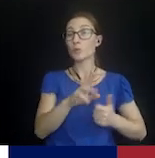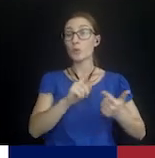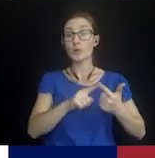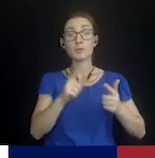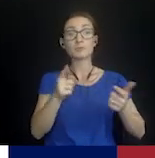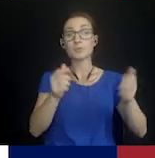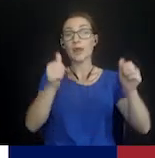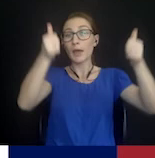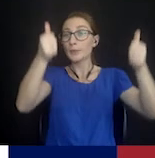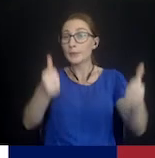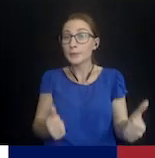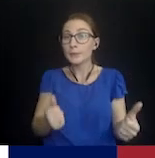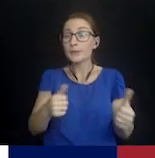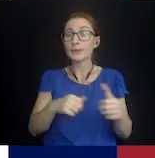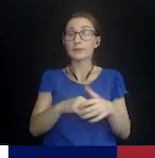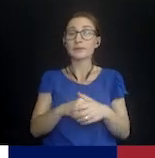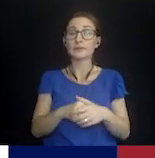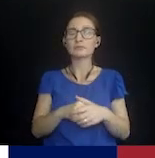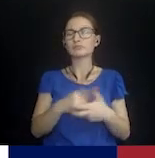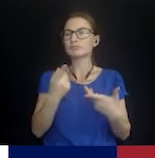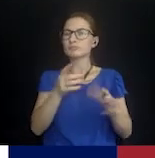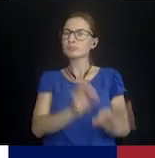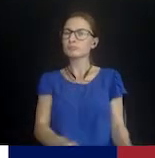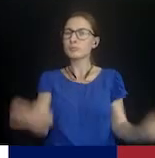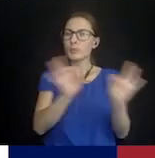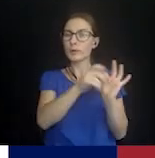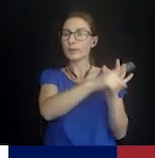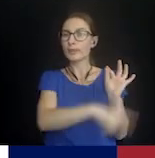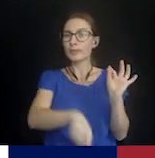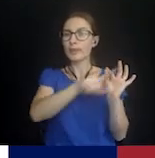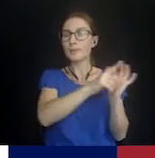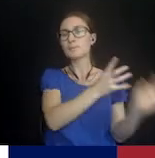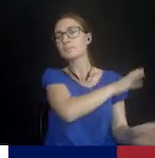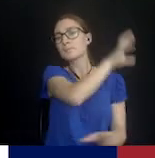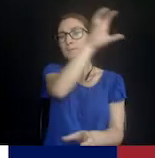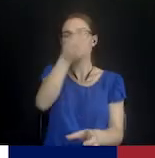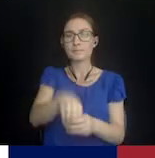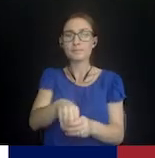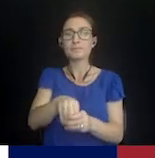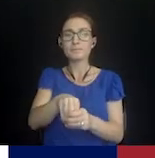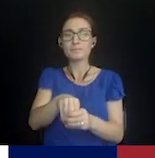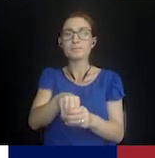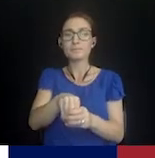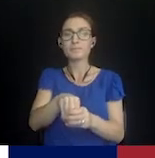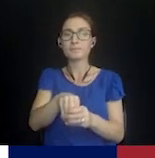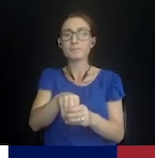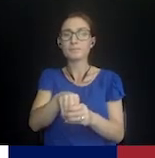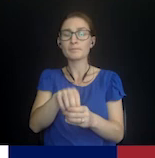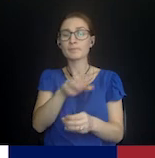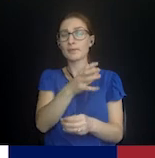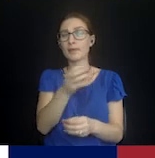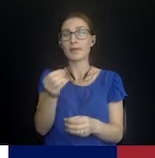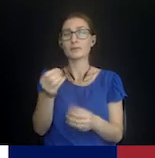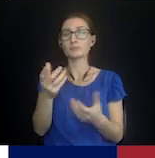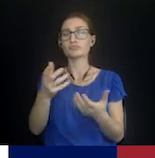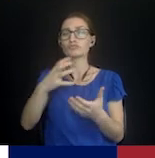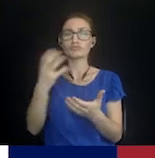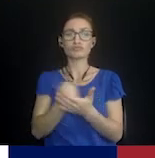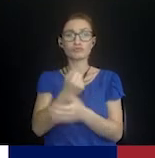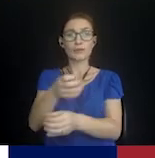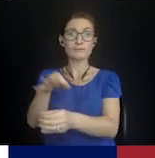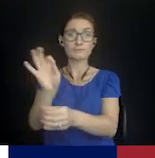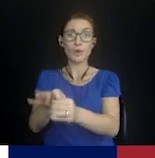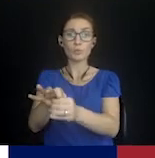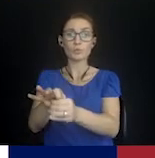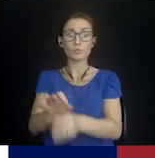acquire disabilities early on in life, and it's very important for them to be civically engaged and be